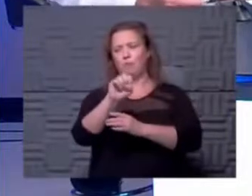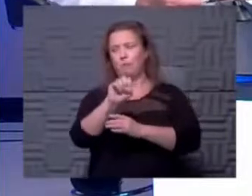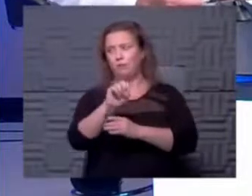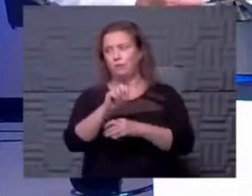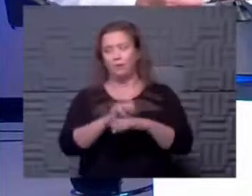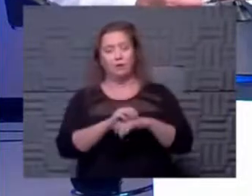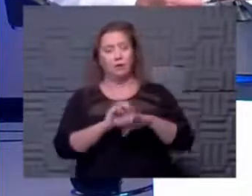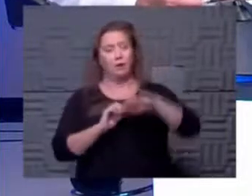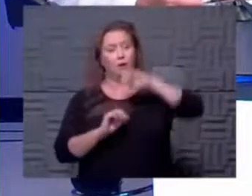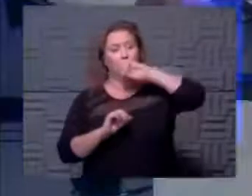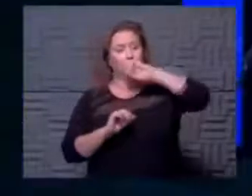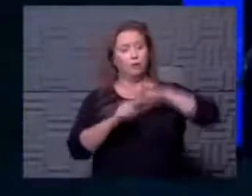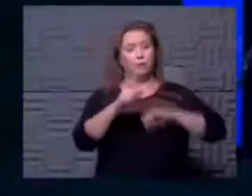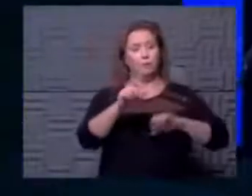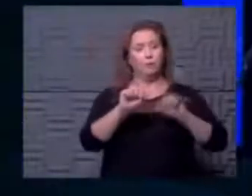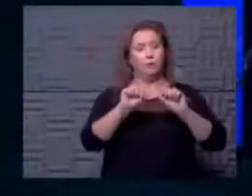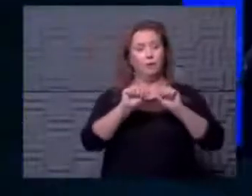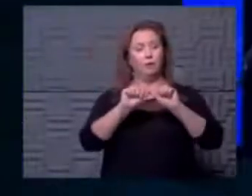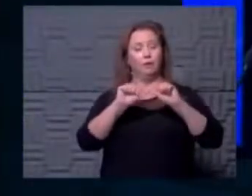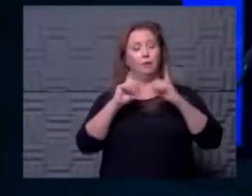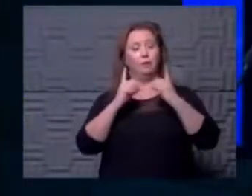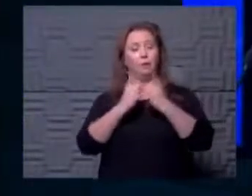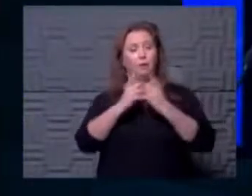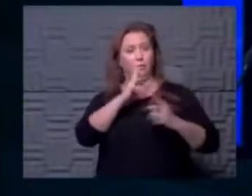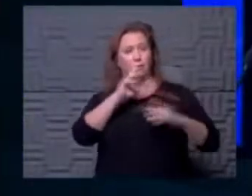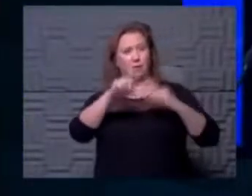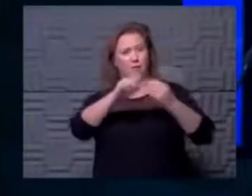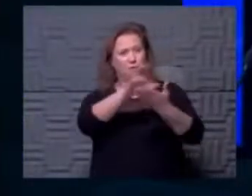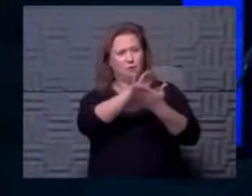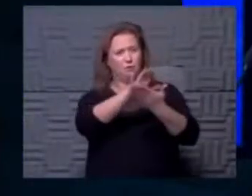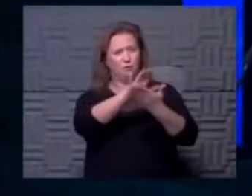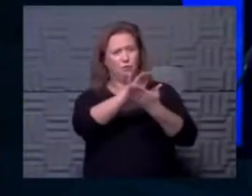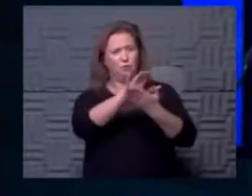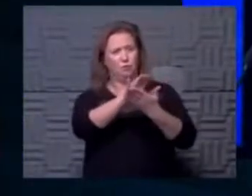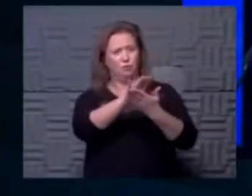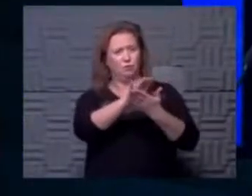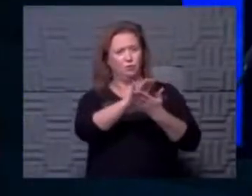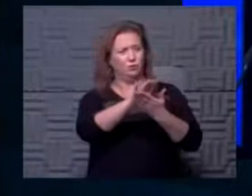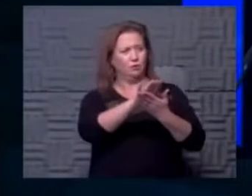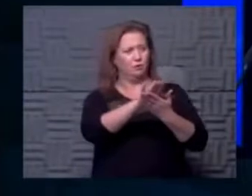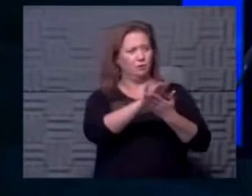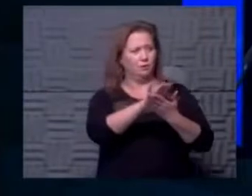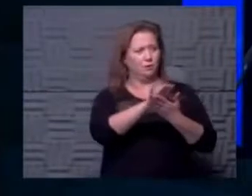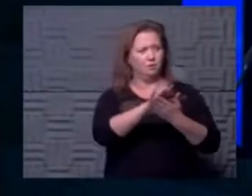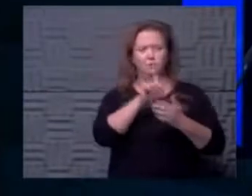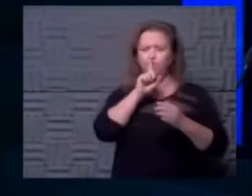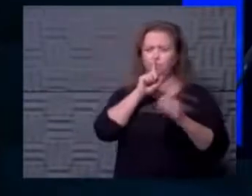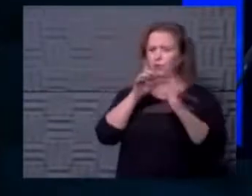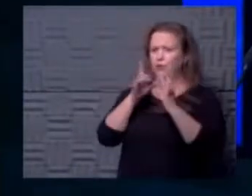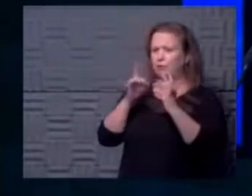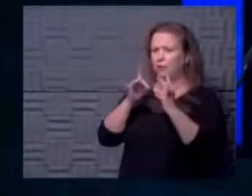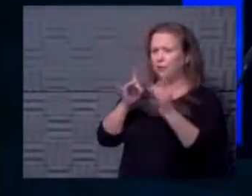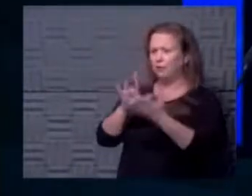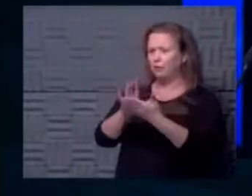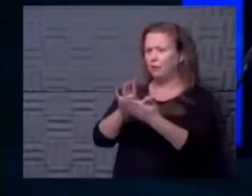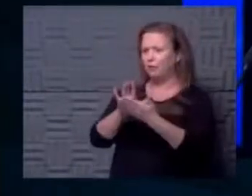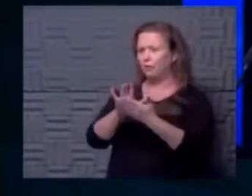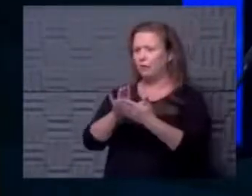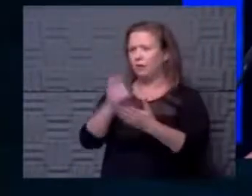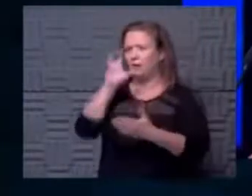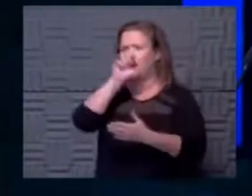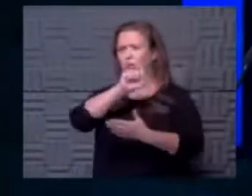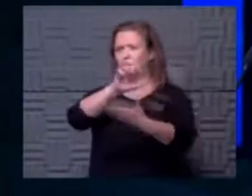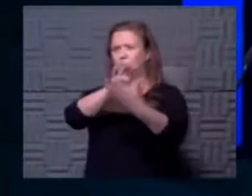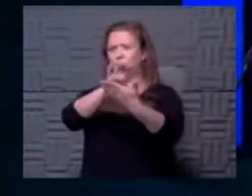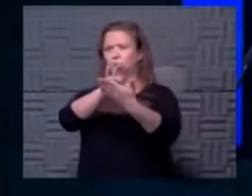Well, Archbishop. Yeah. Are they talking about schools in this? She didn't mention specifically. I would assume it's